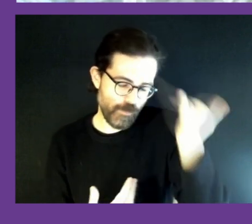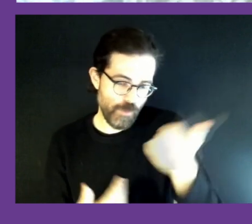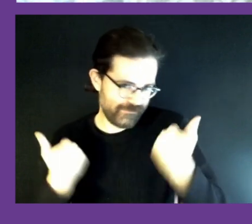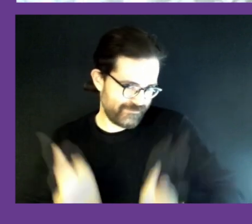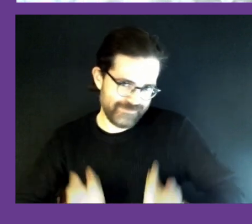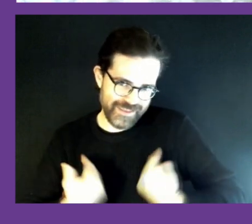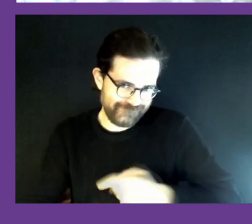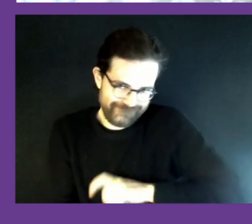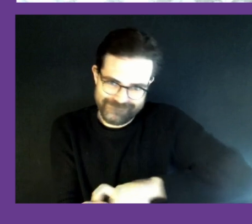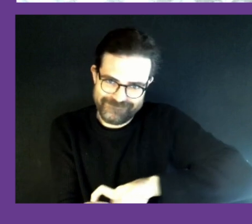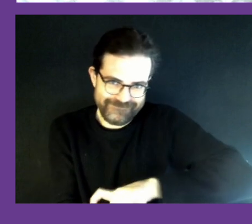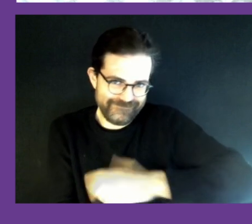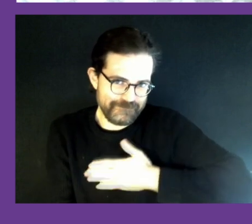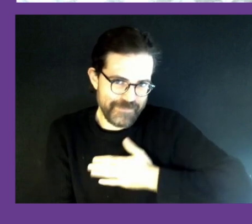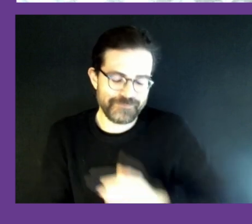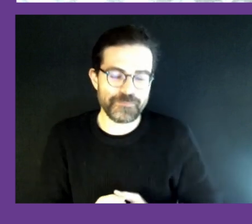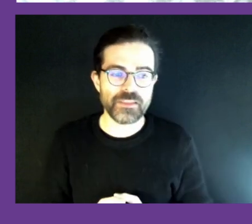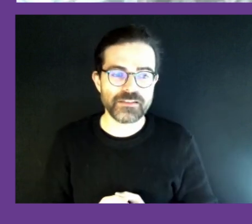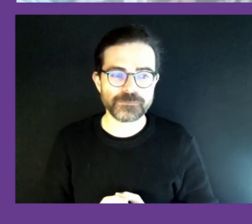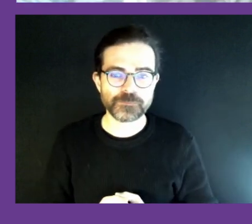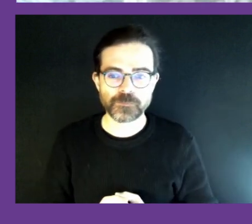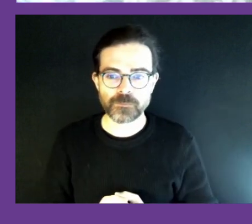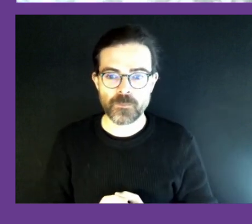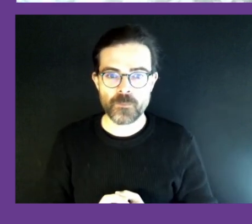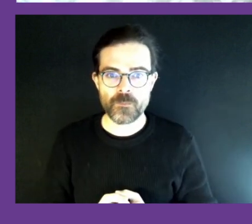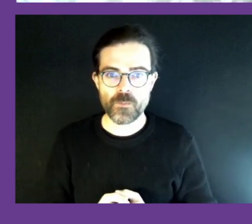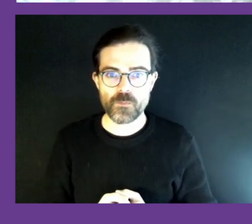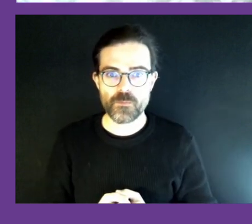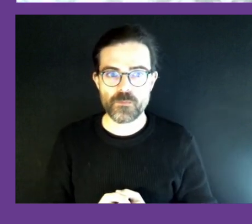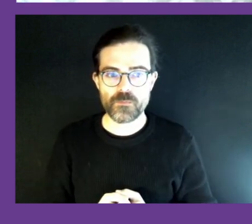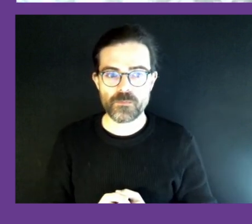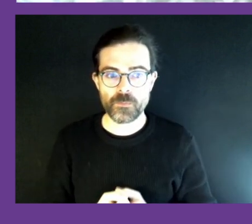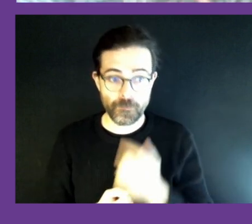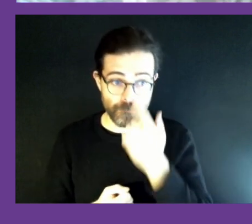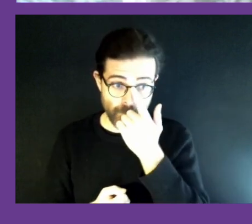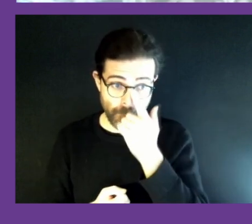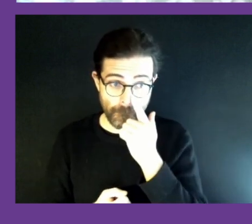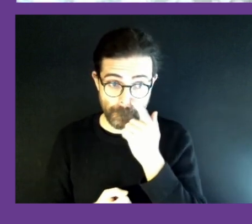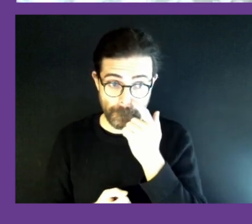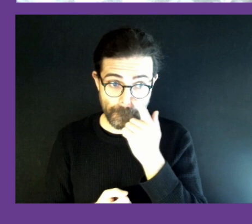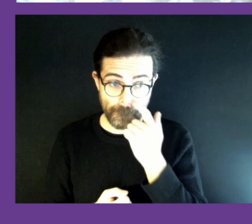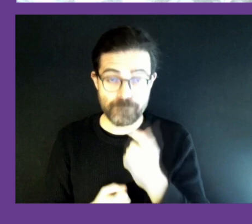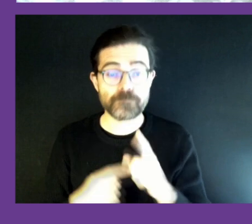captioning, and you can follow the webinar in the best way